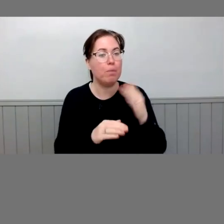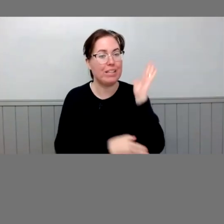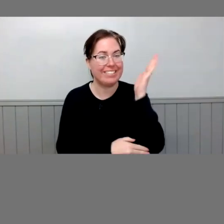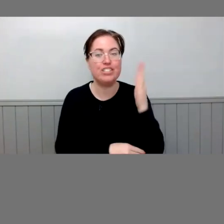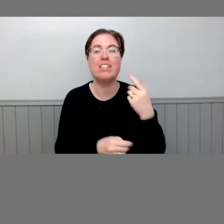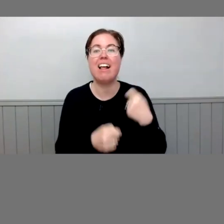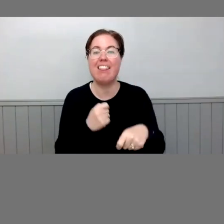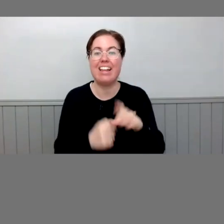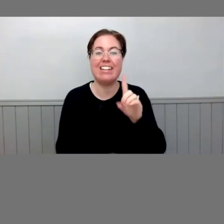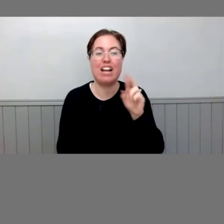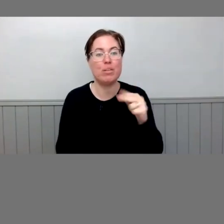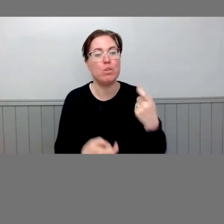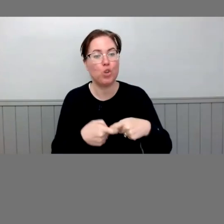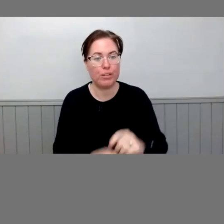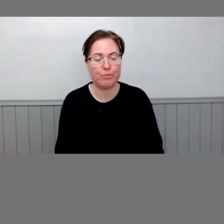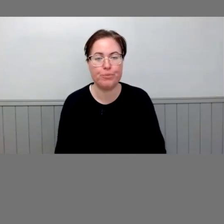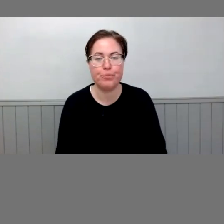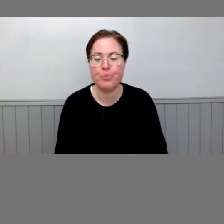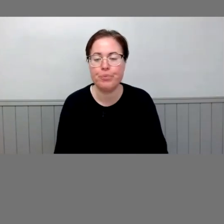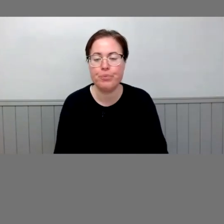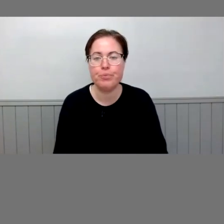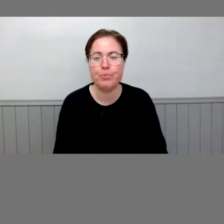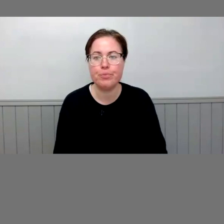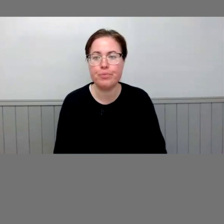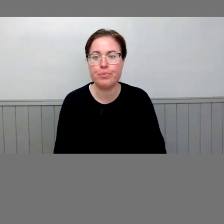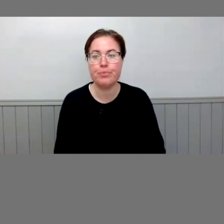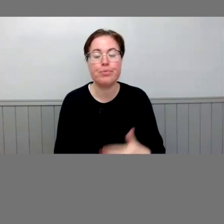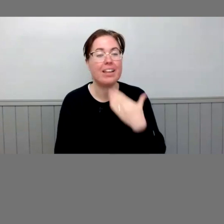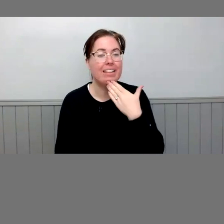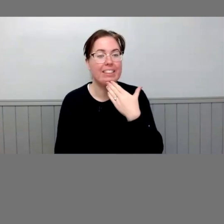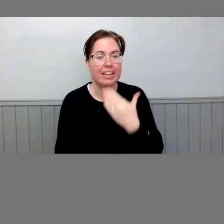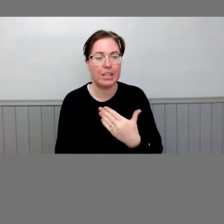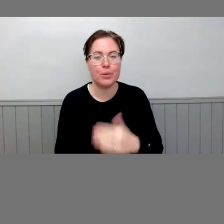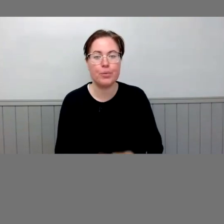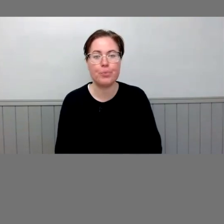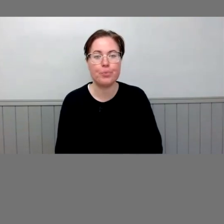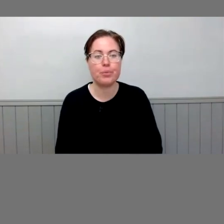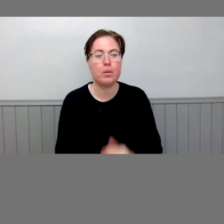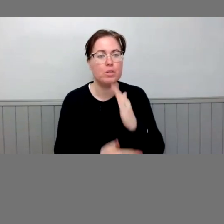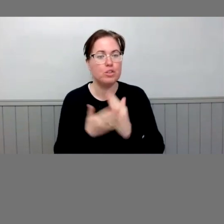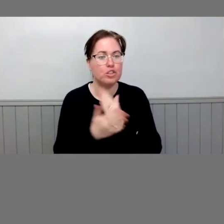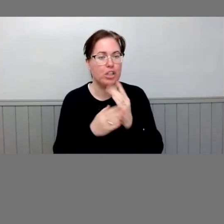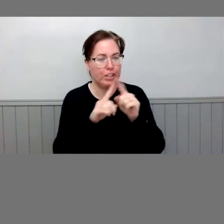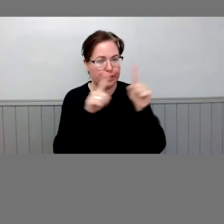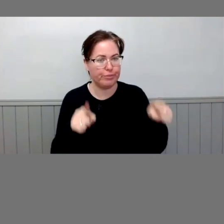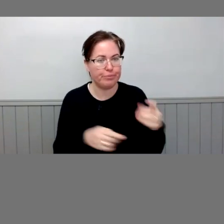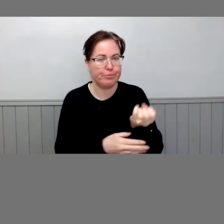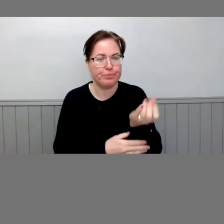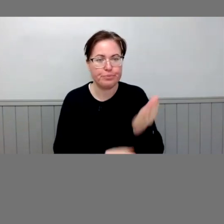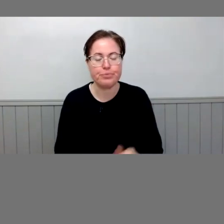join. Thanks so much, Lorcan. I'm just going to share my presentation.